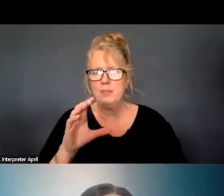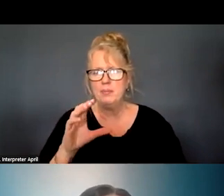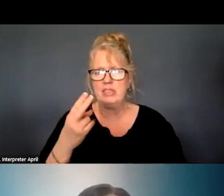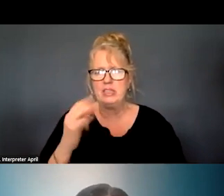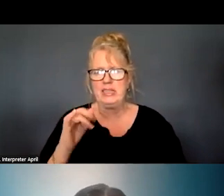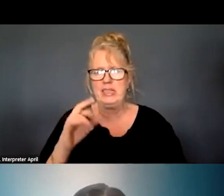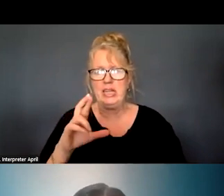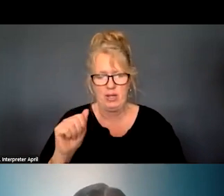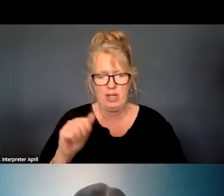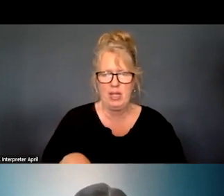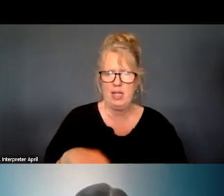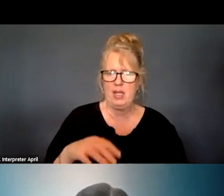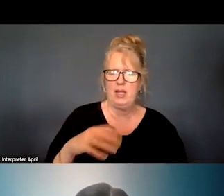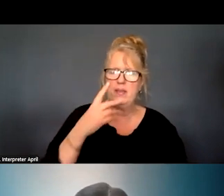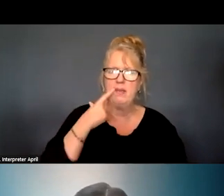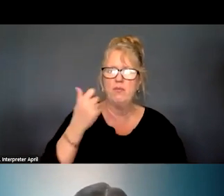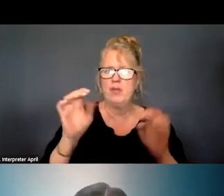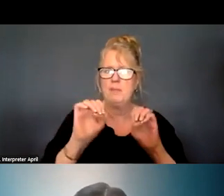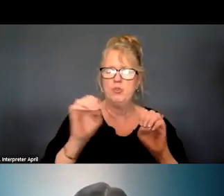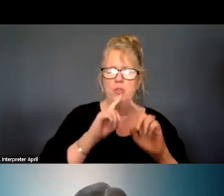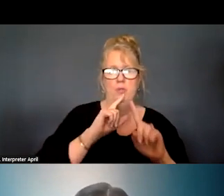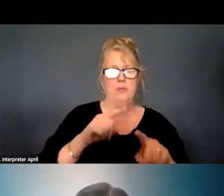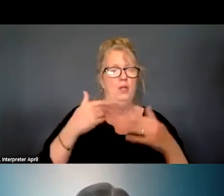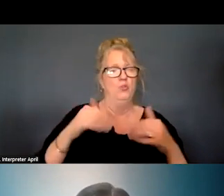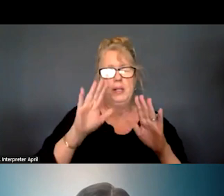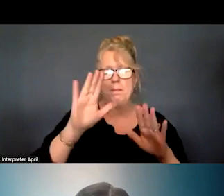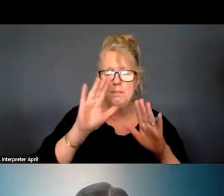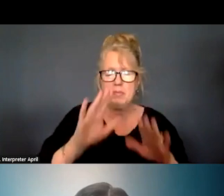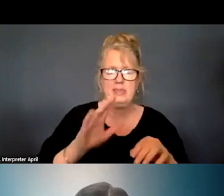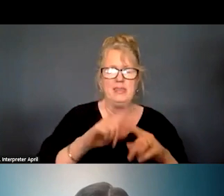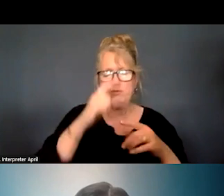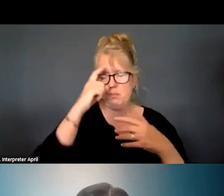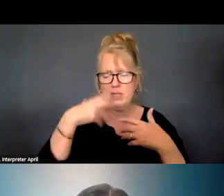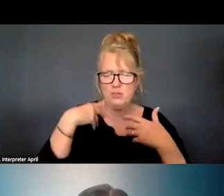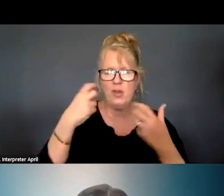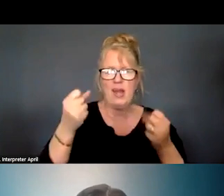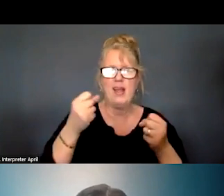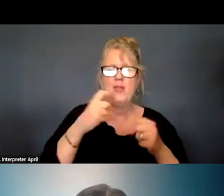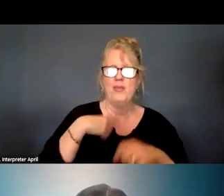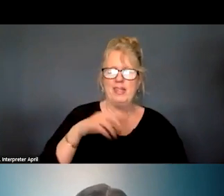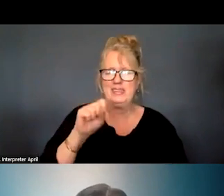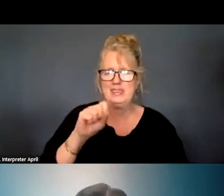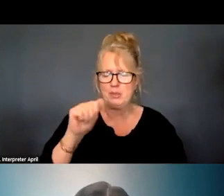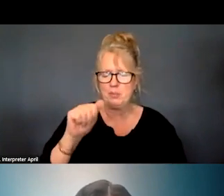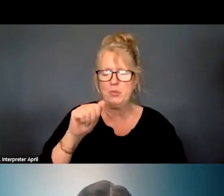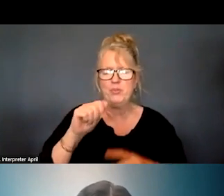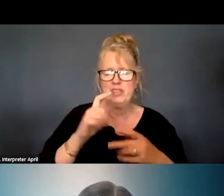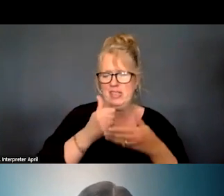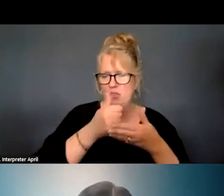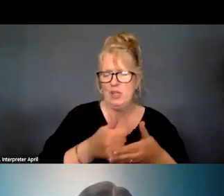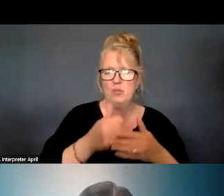program provides a fourth emergency response, which is amazing mental health and substance use intervention. And it allows the center to